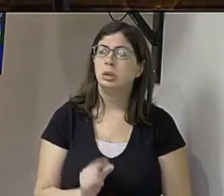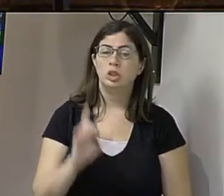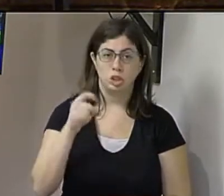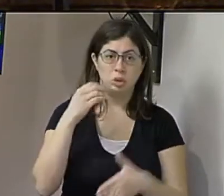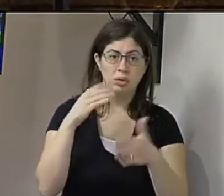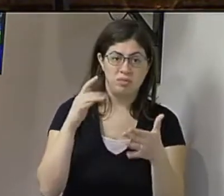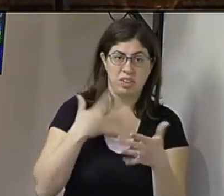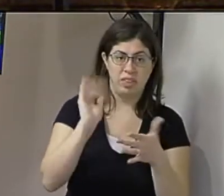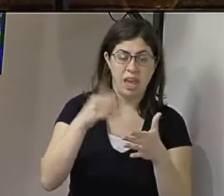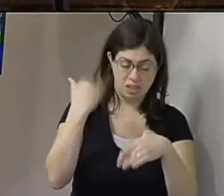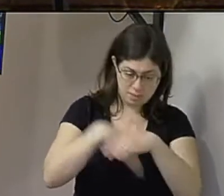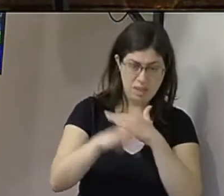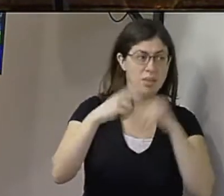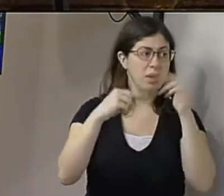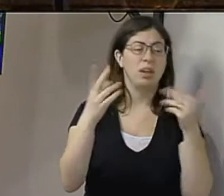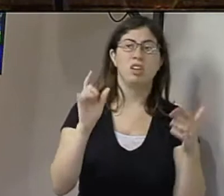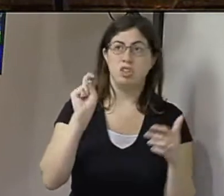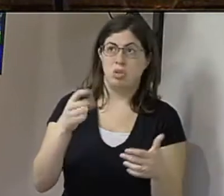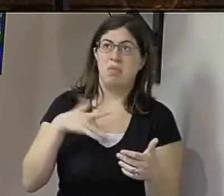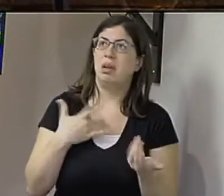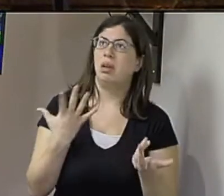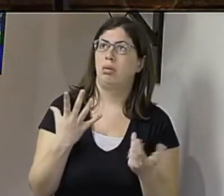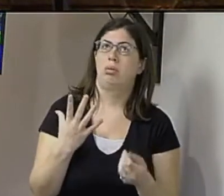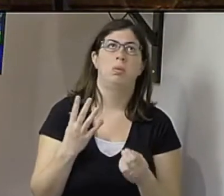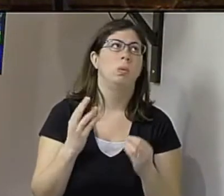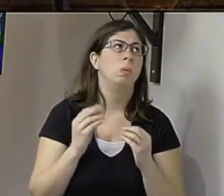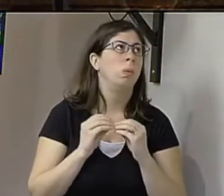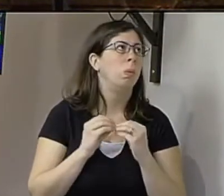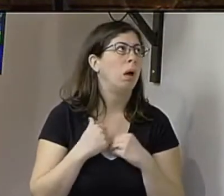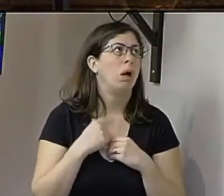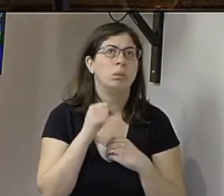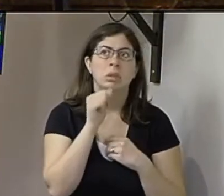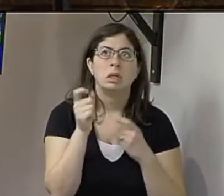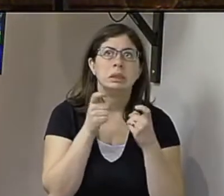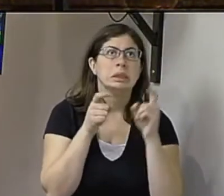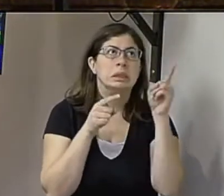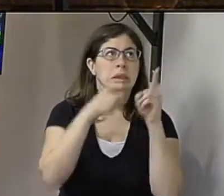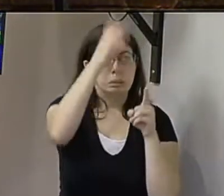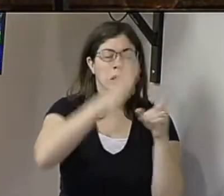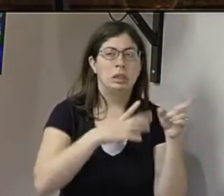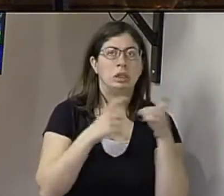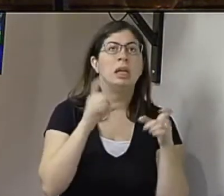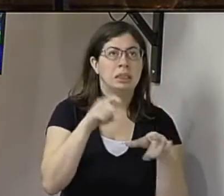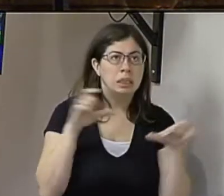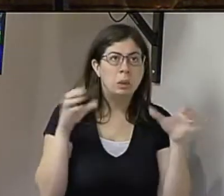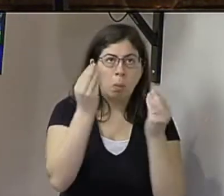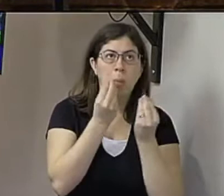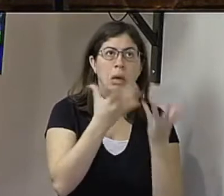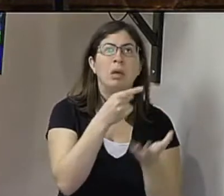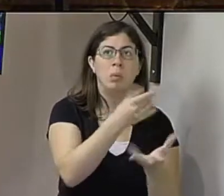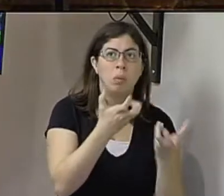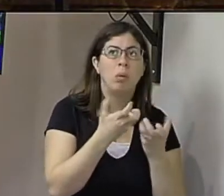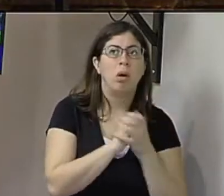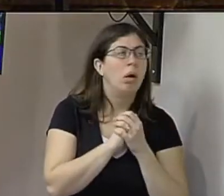would step into a building like this and you were supposed to feel like, okay, I'm not in charge and this guy is in charge. I'd better do exactly whatever it is that he